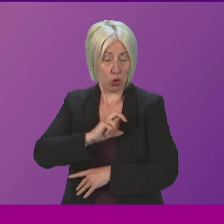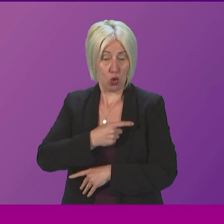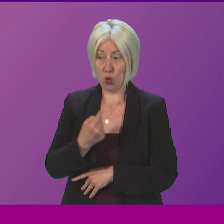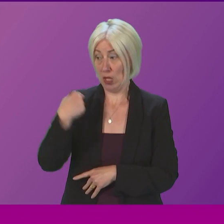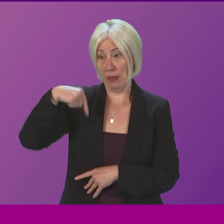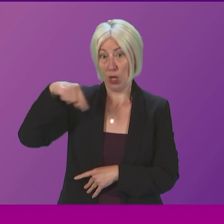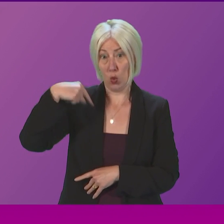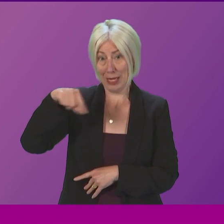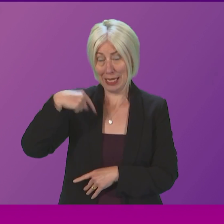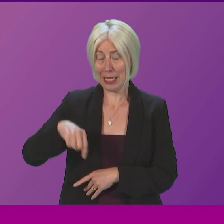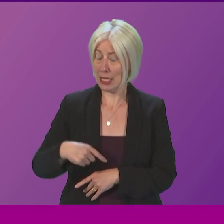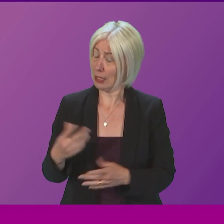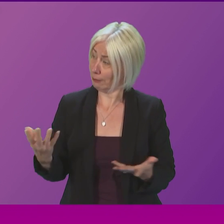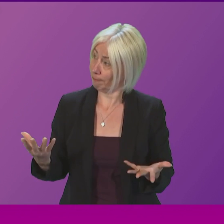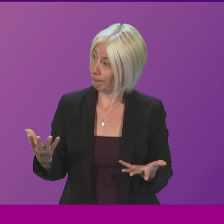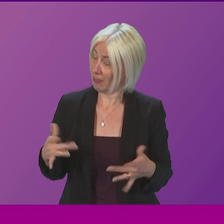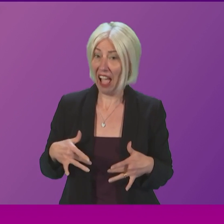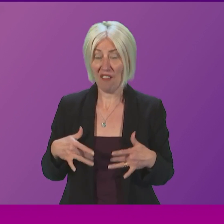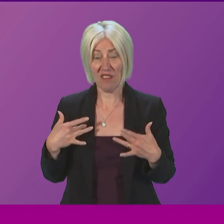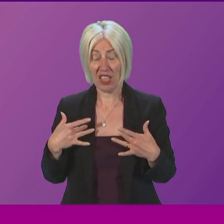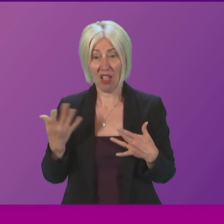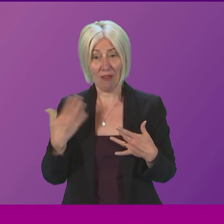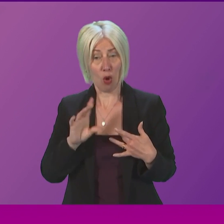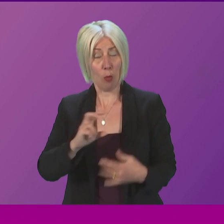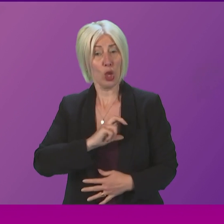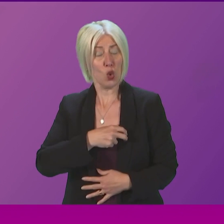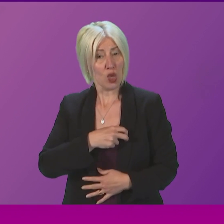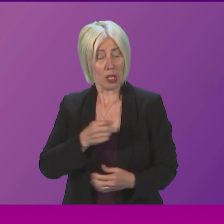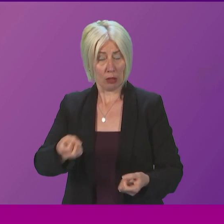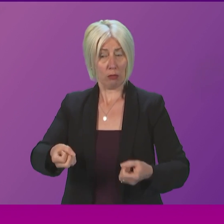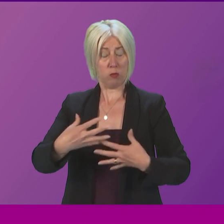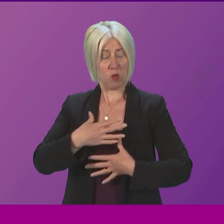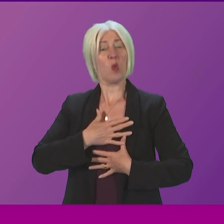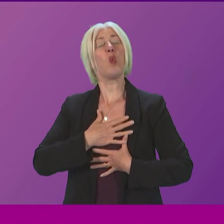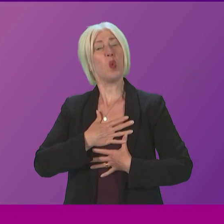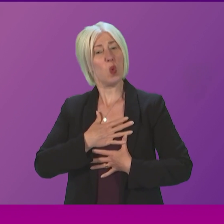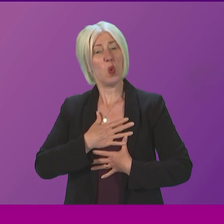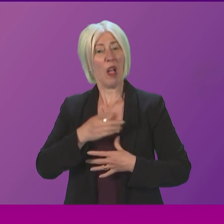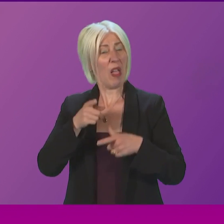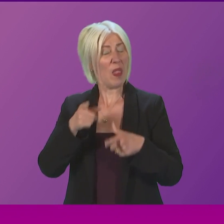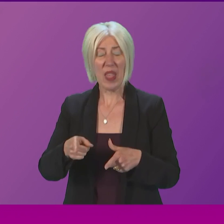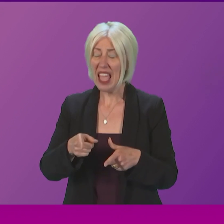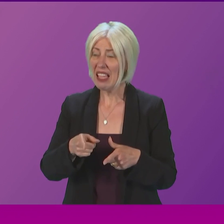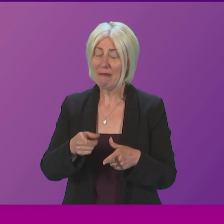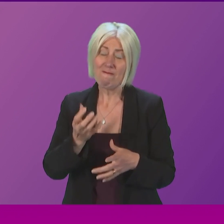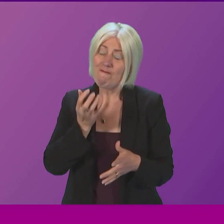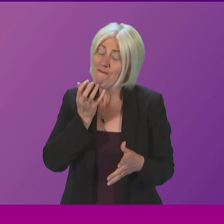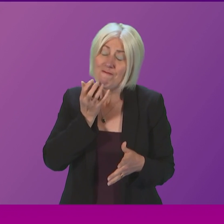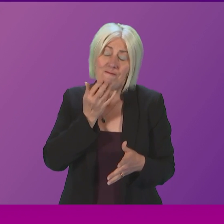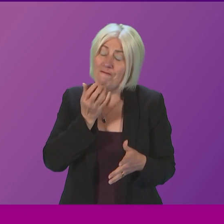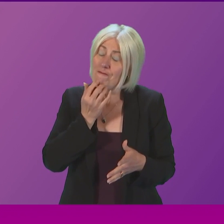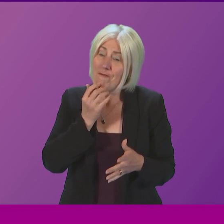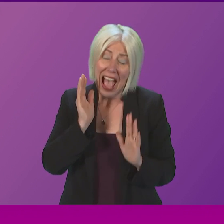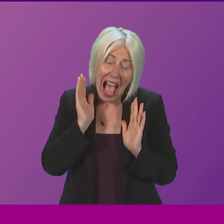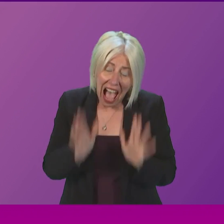week, I absolutely got the very strong impression from trade unions, as I often do, that they have only